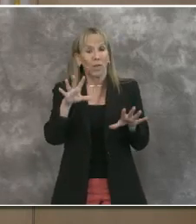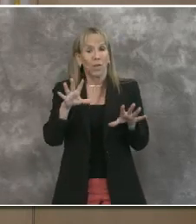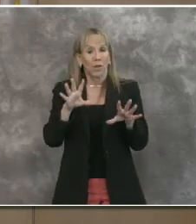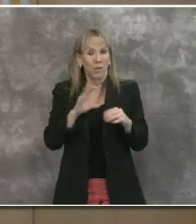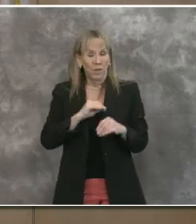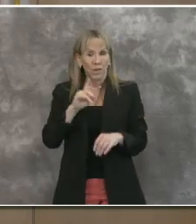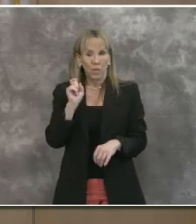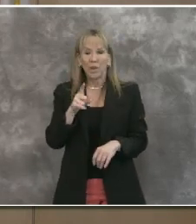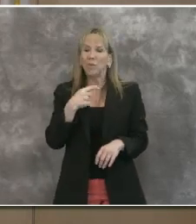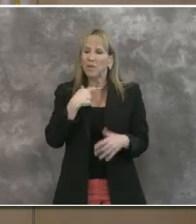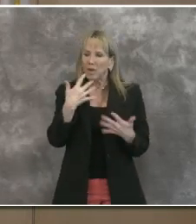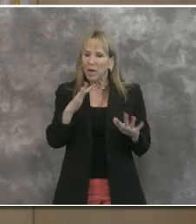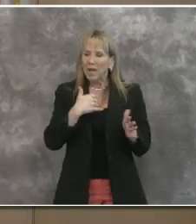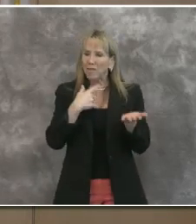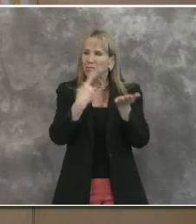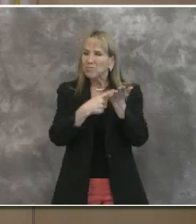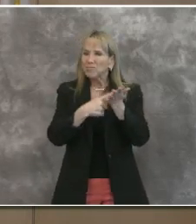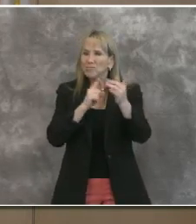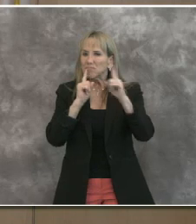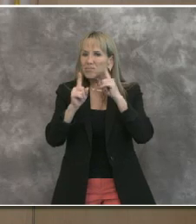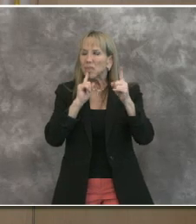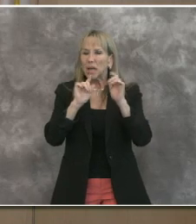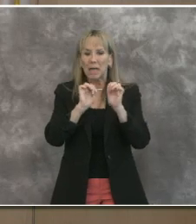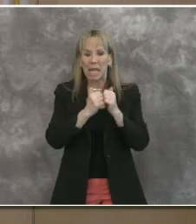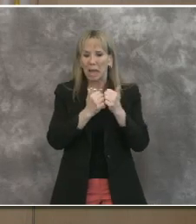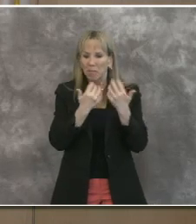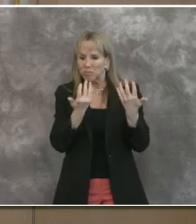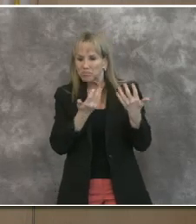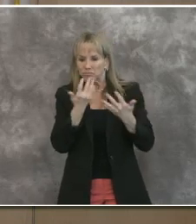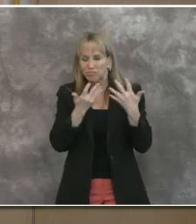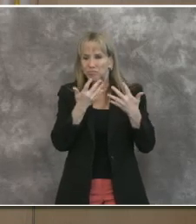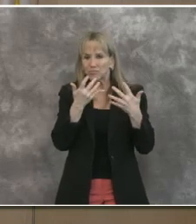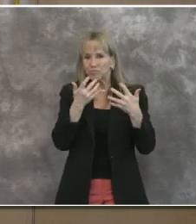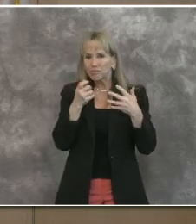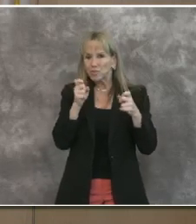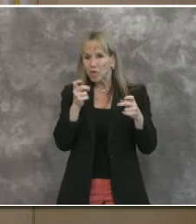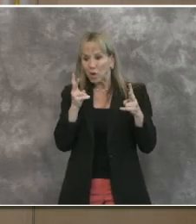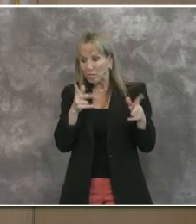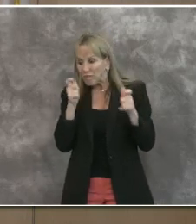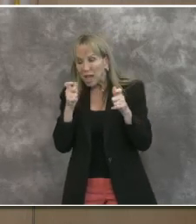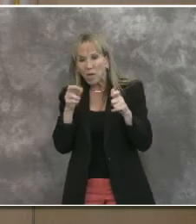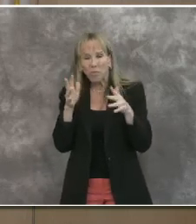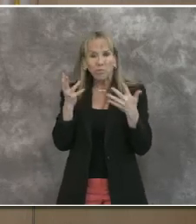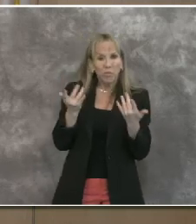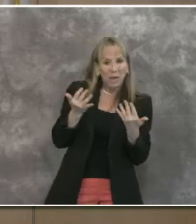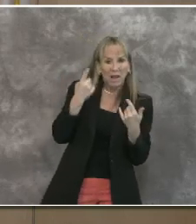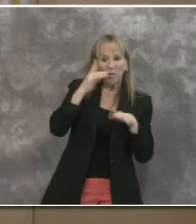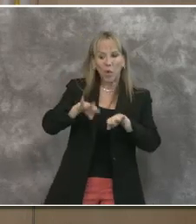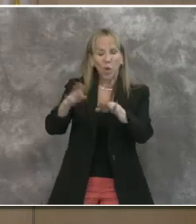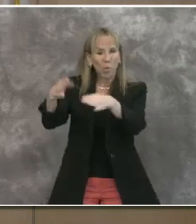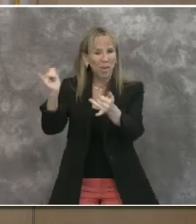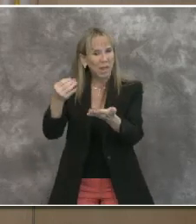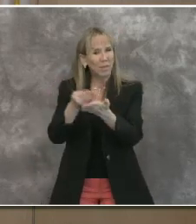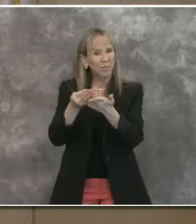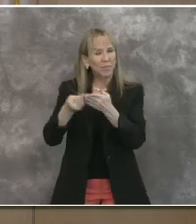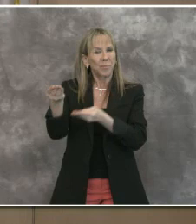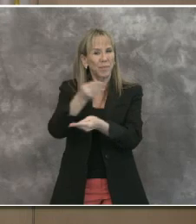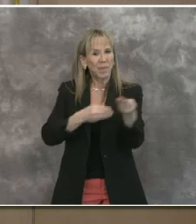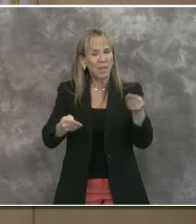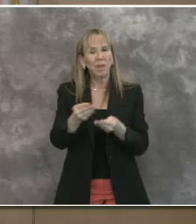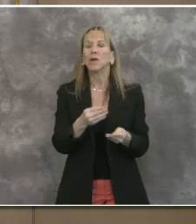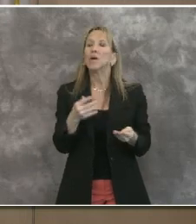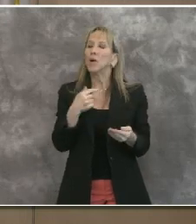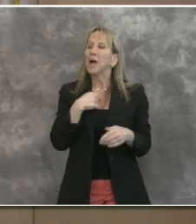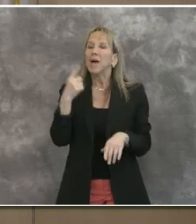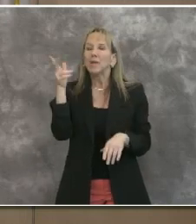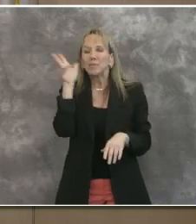we have this conversation about how fast to open up the economy, Supervisor Jim Desmond suggested on a